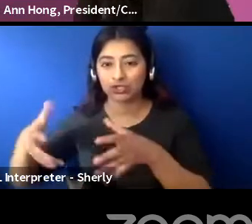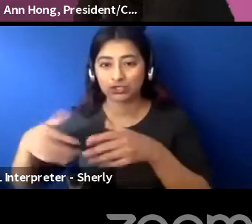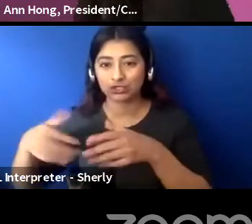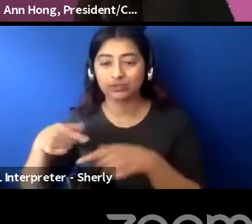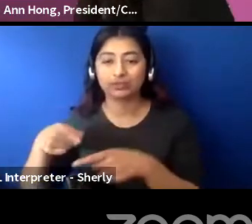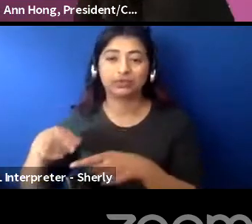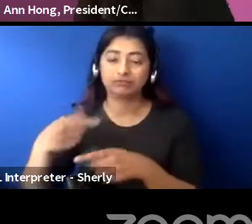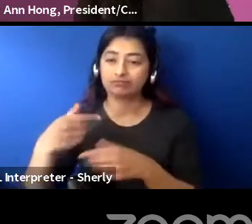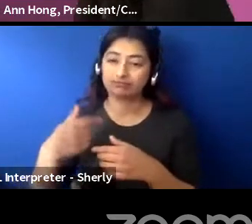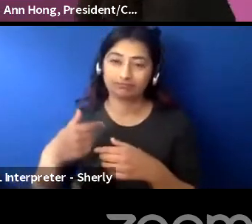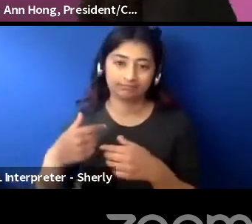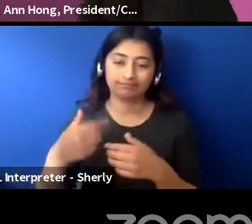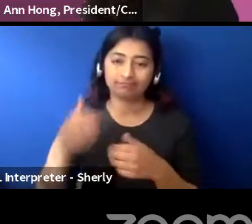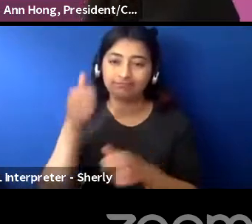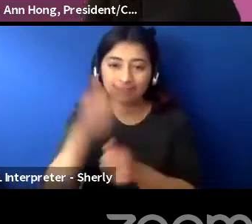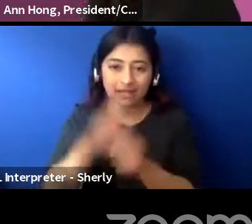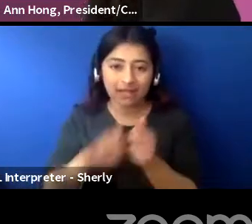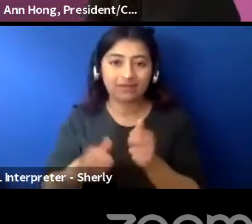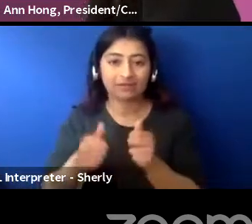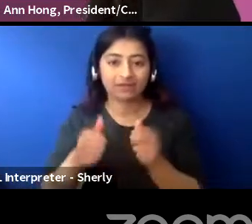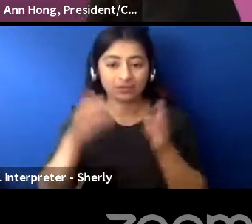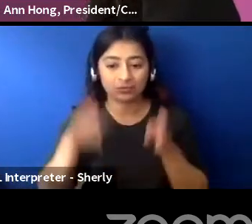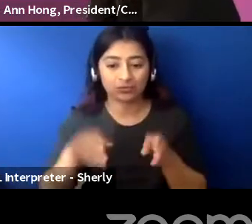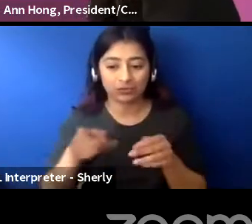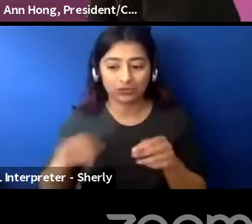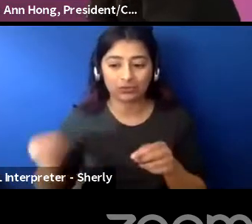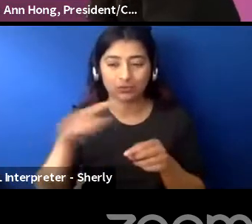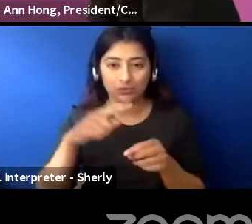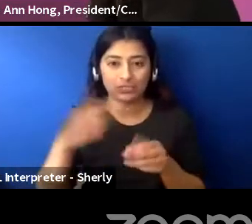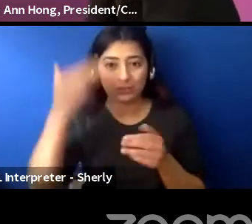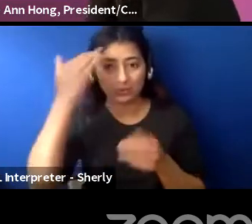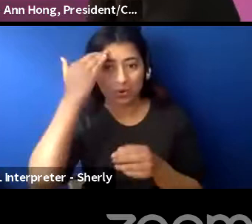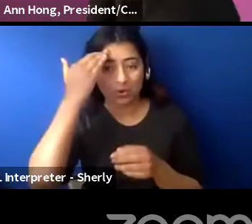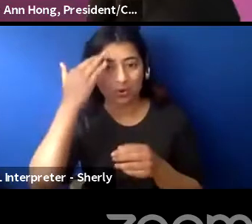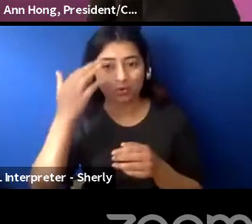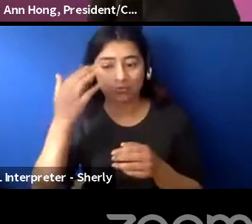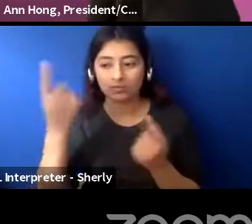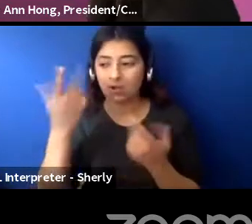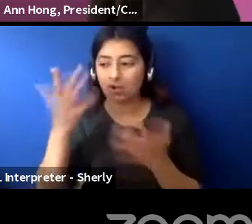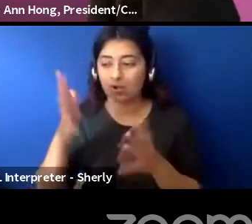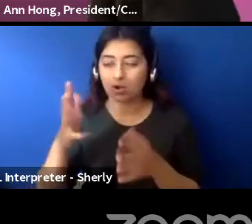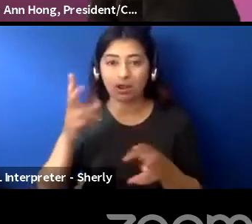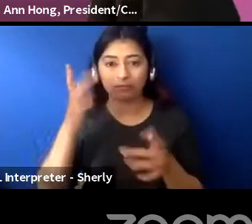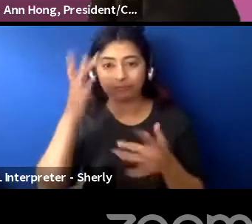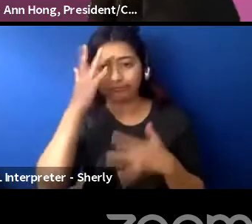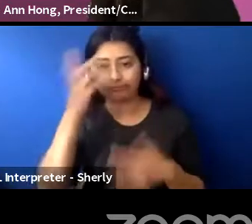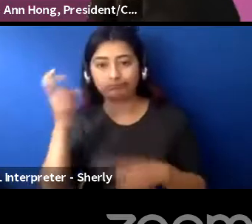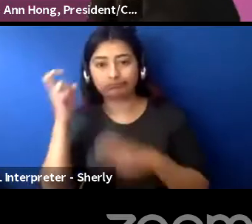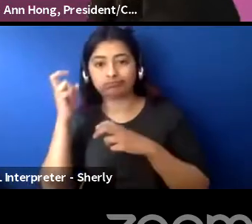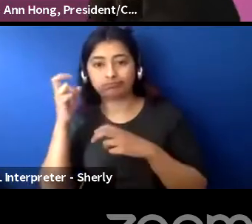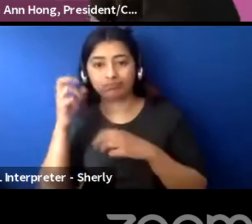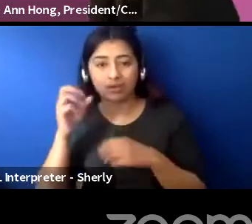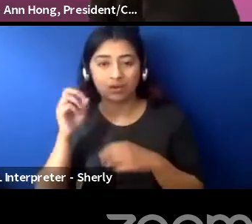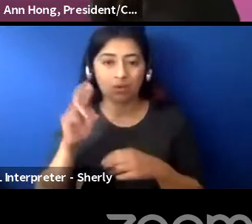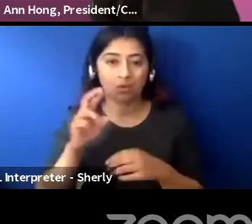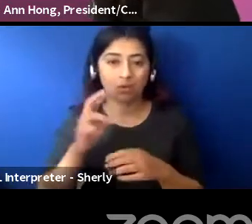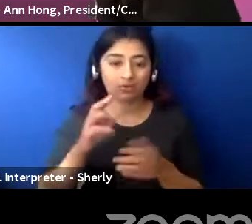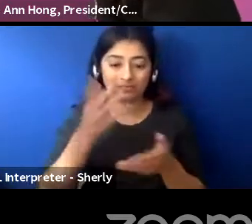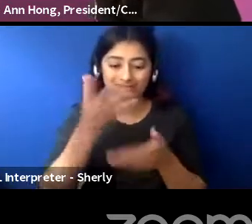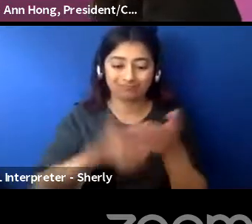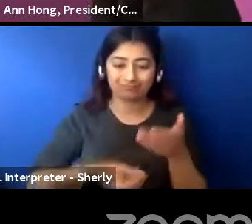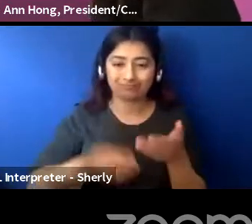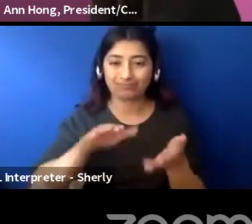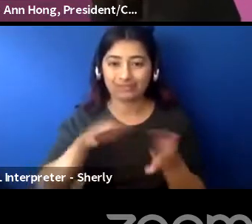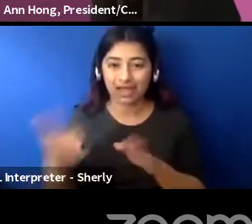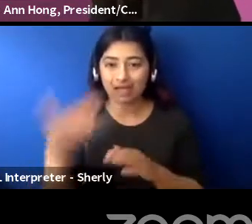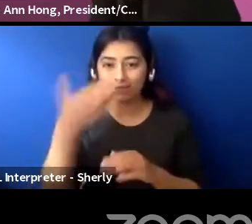exaggeration to say that every single one of us knows someone who's been infected or someone who's passed away due to COVID.